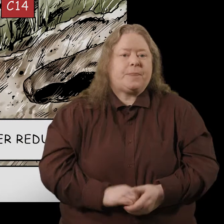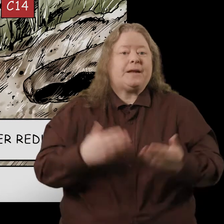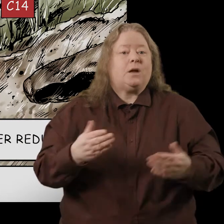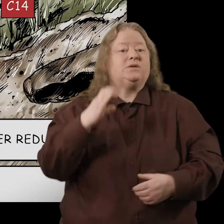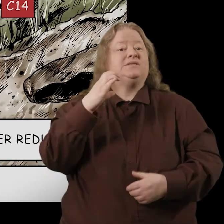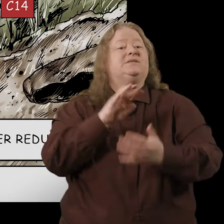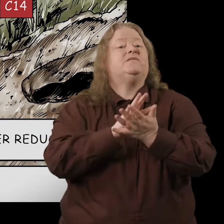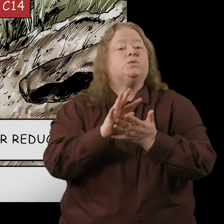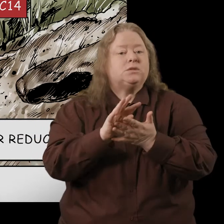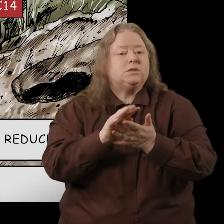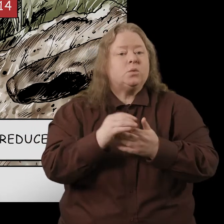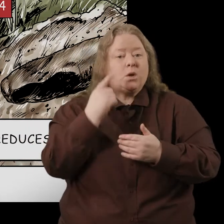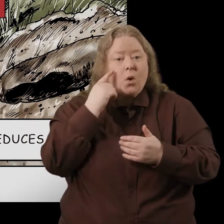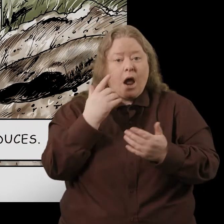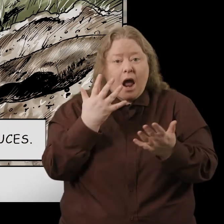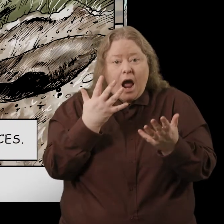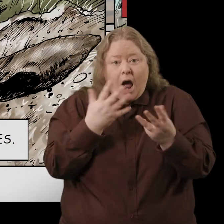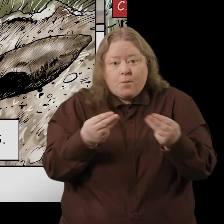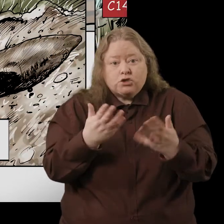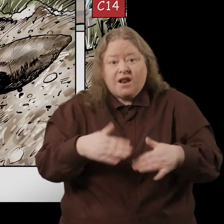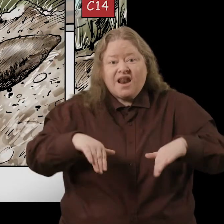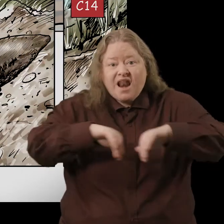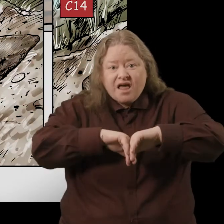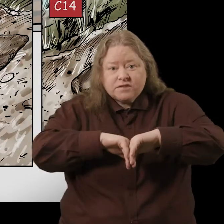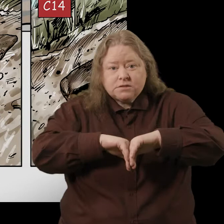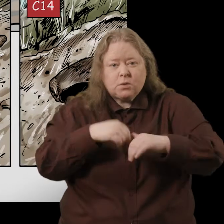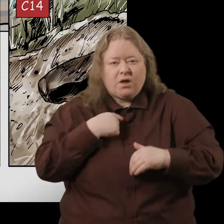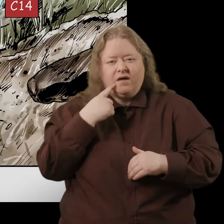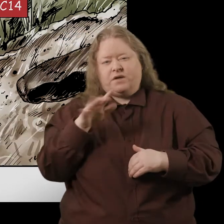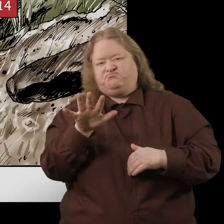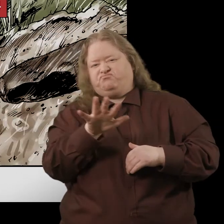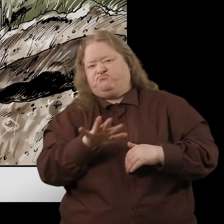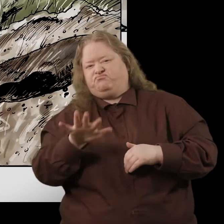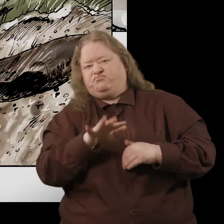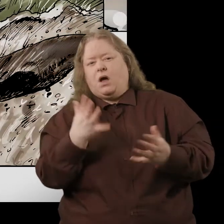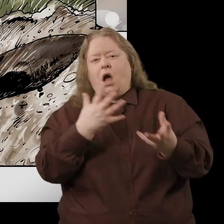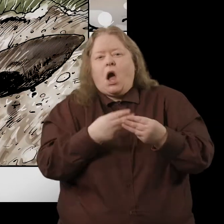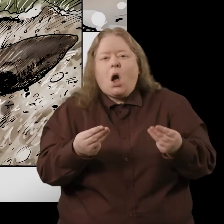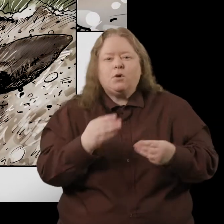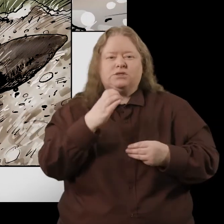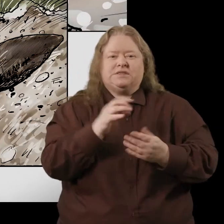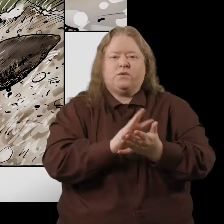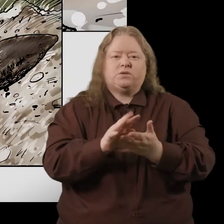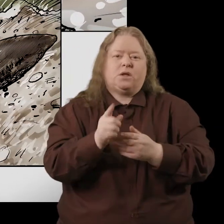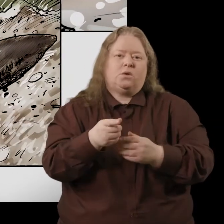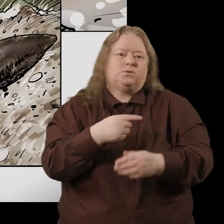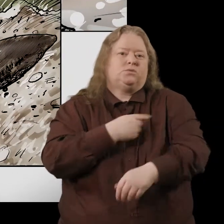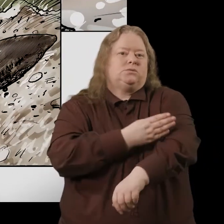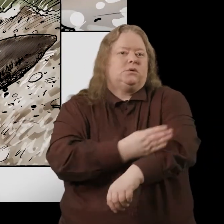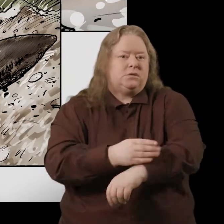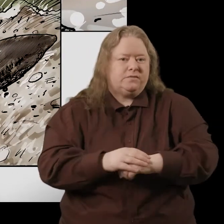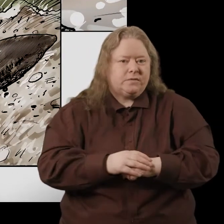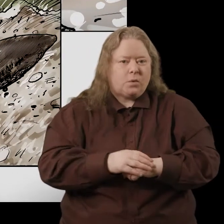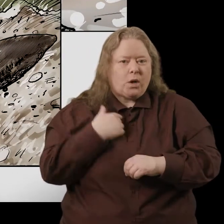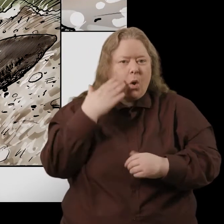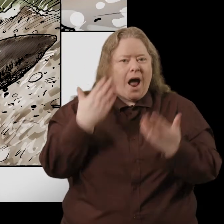Now, with radiocarbon, if we know how much is left, we have an estimate of how much radiocarbon there was to begin with. We also know how